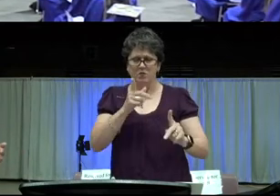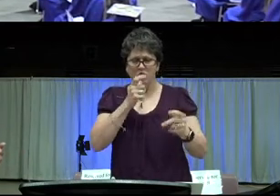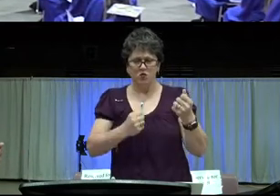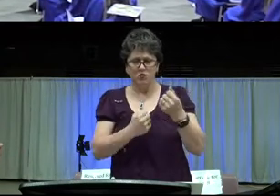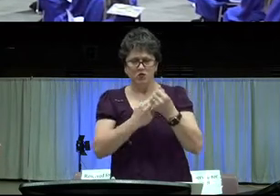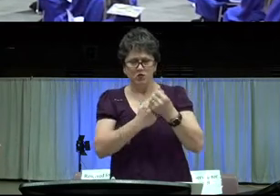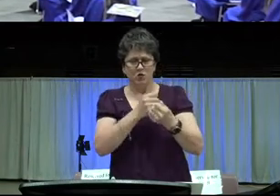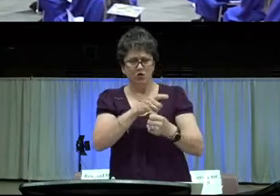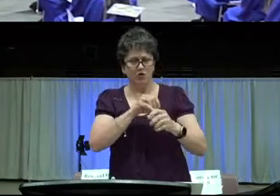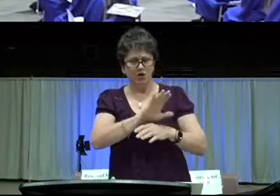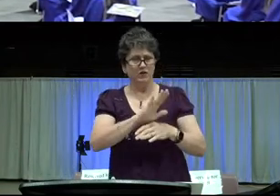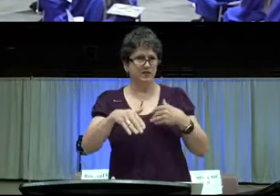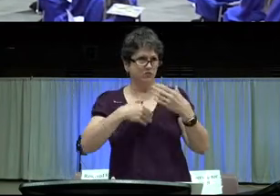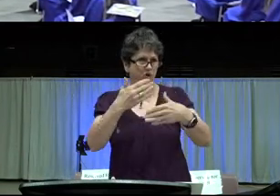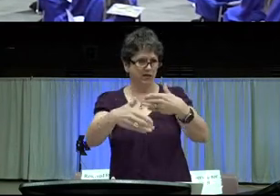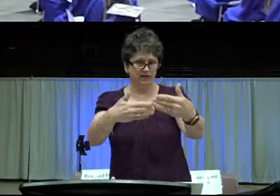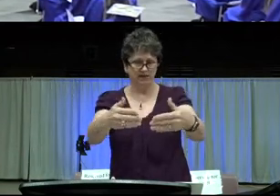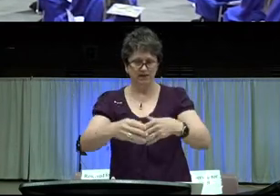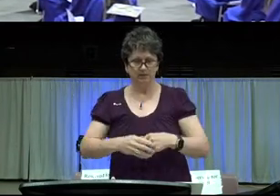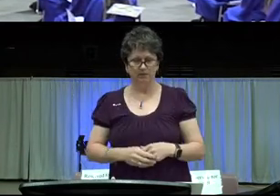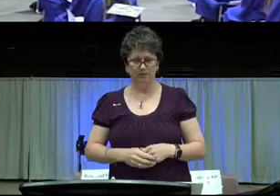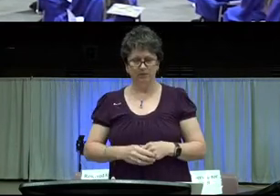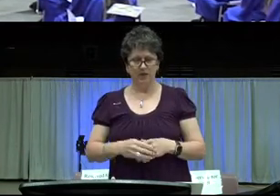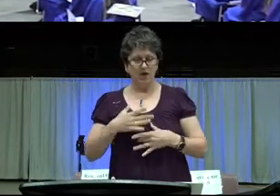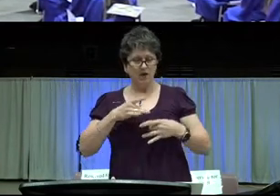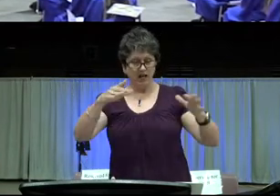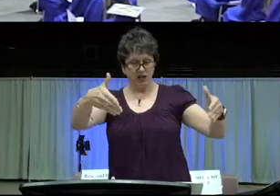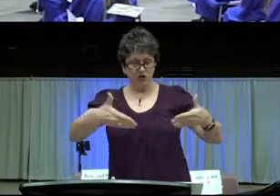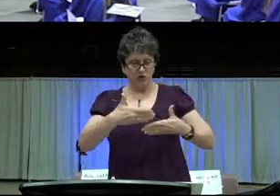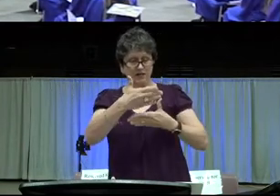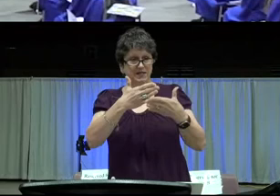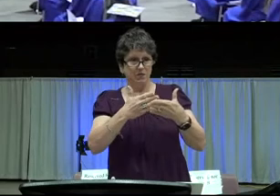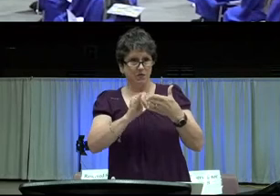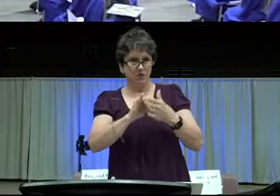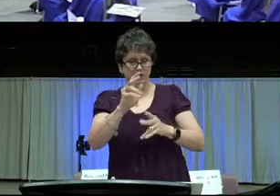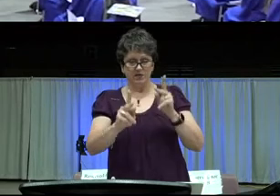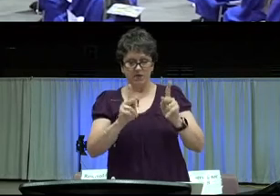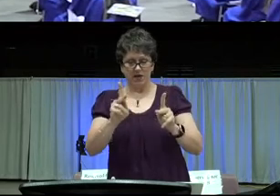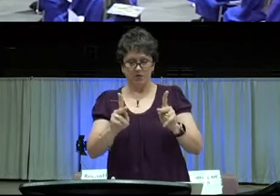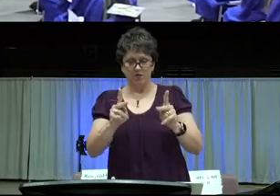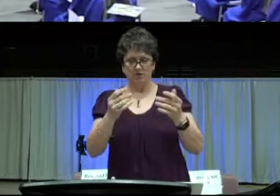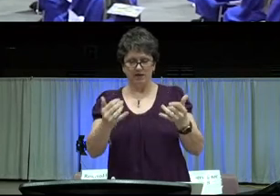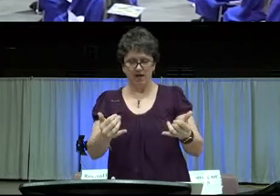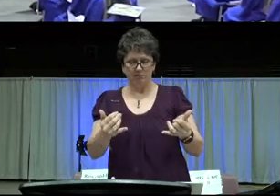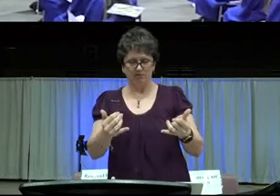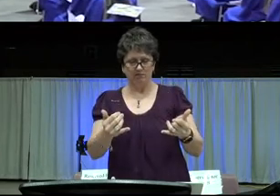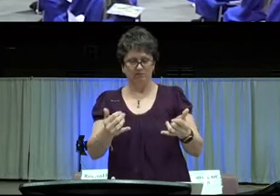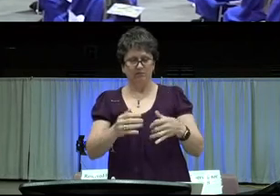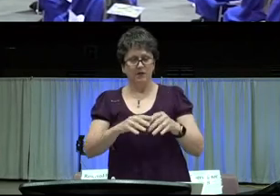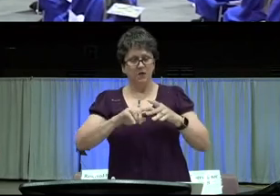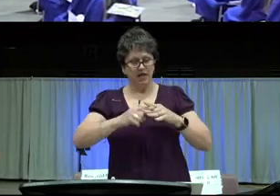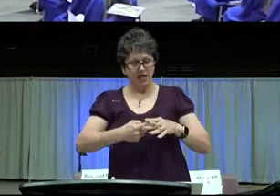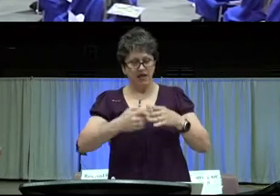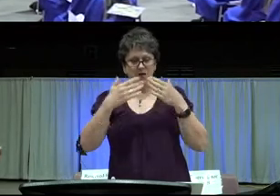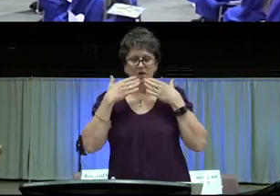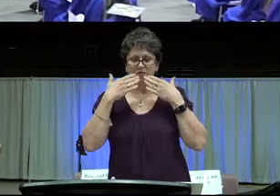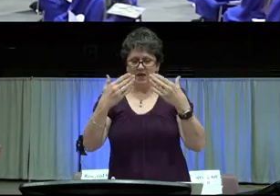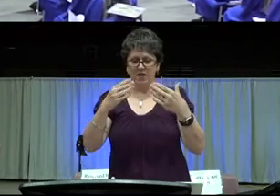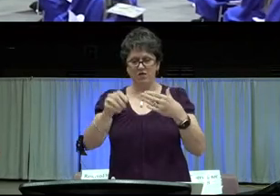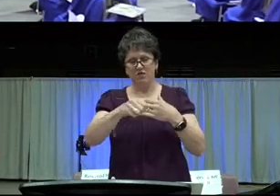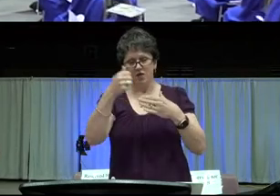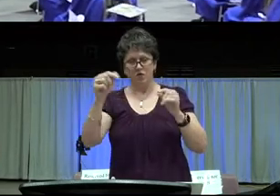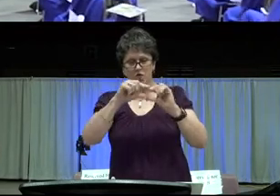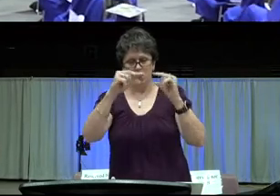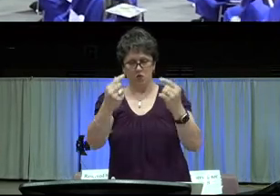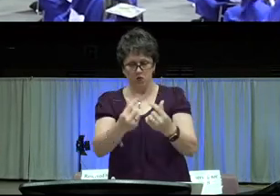the many people who supported you in this process. I would like to introduce some of these people to you now. Let us begin by